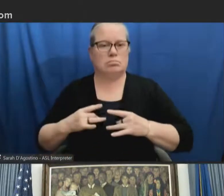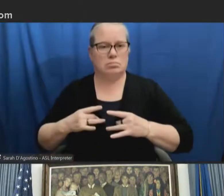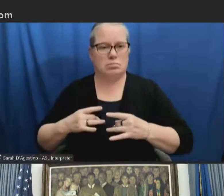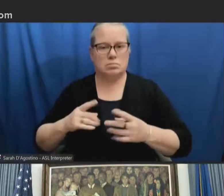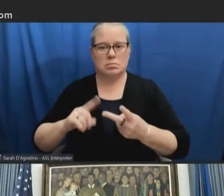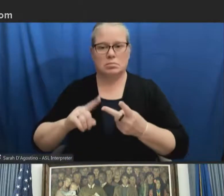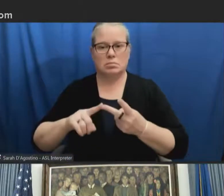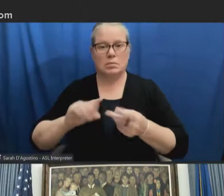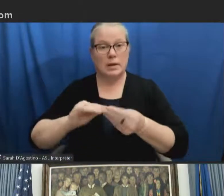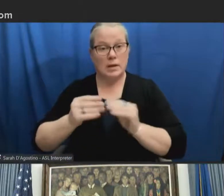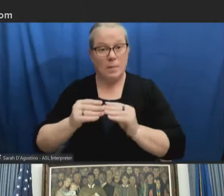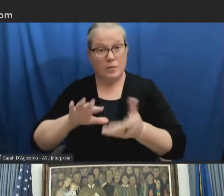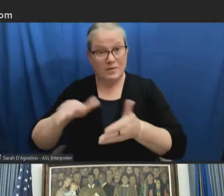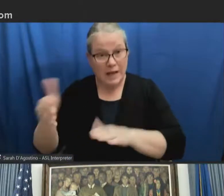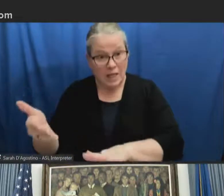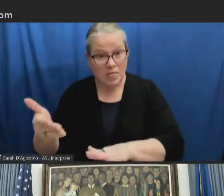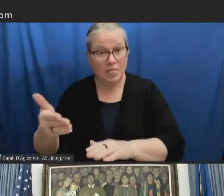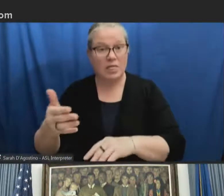cause?